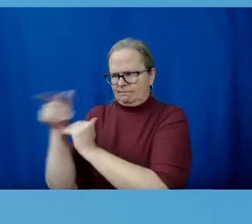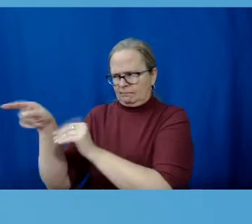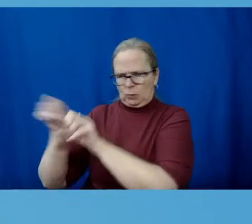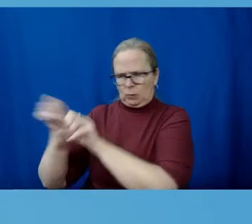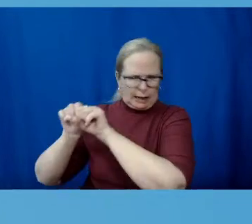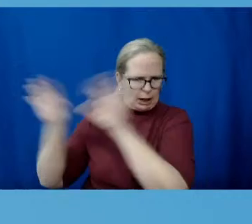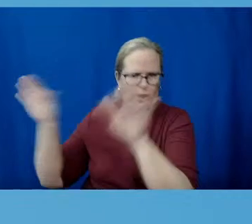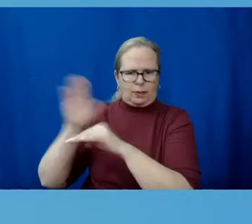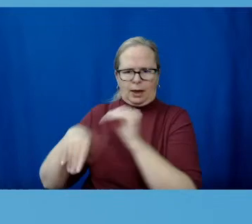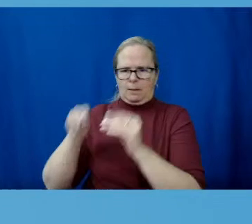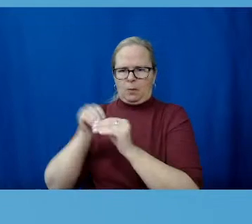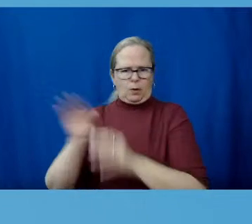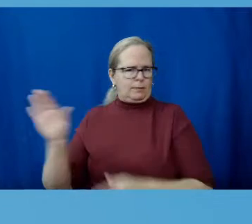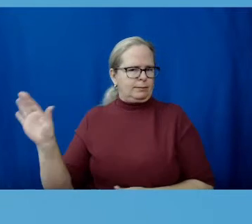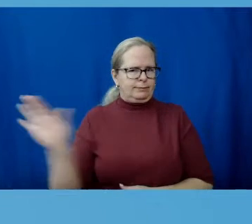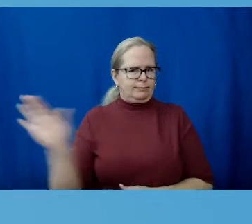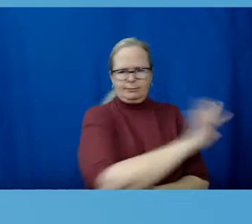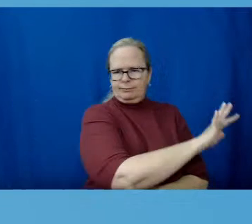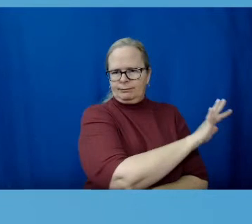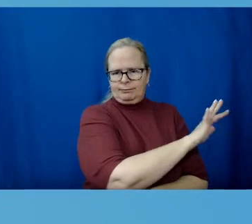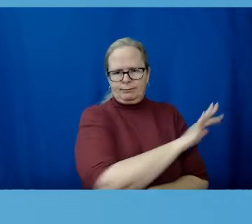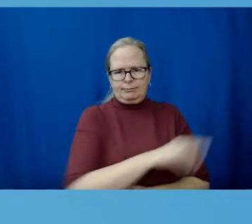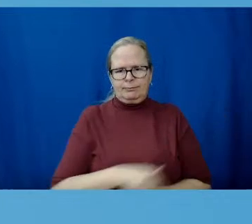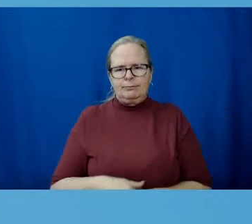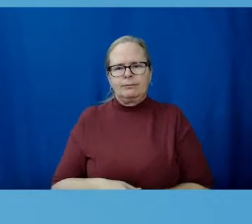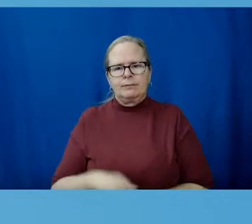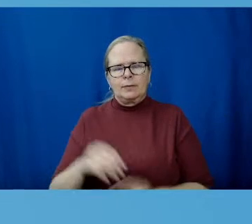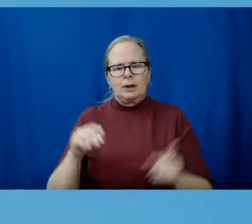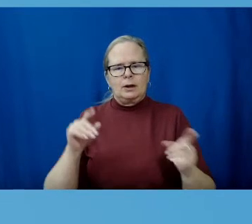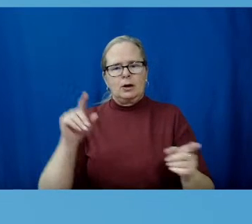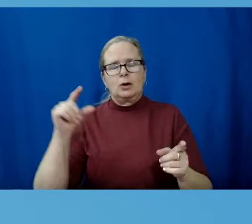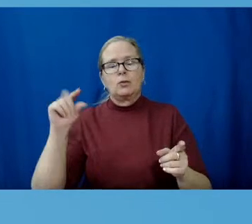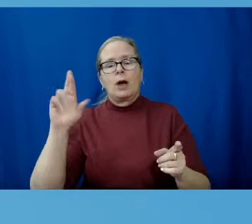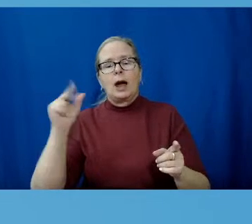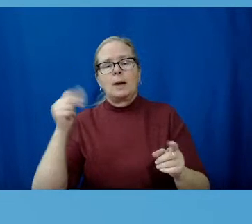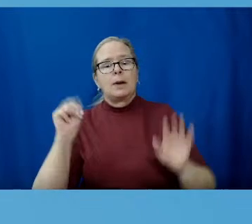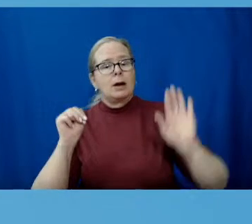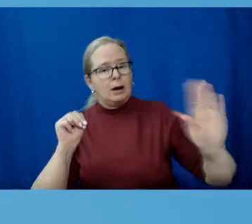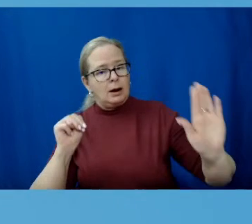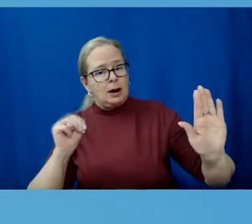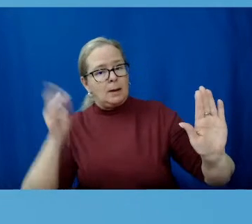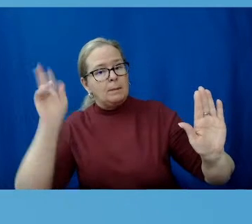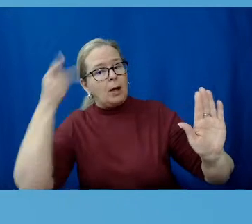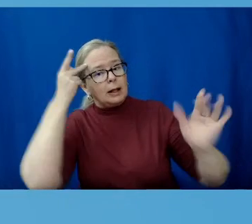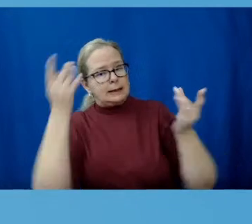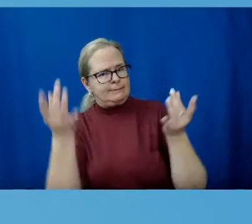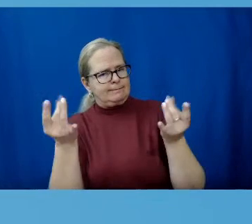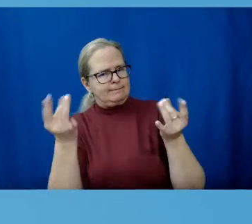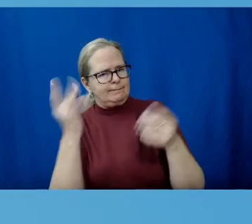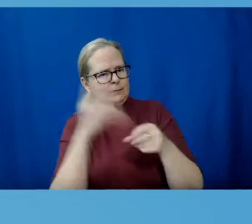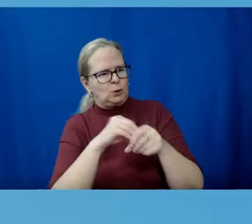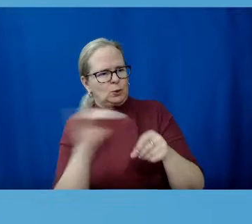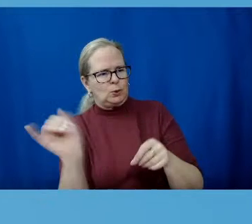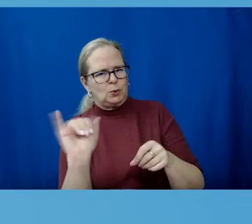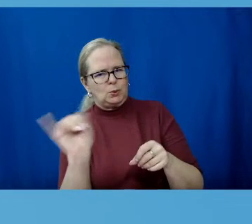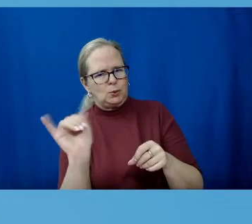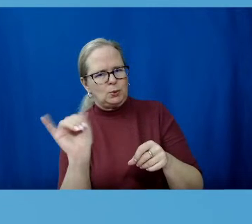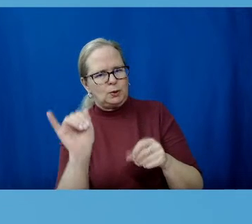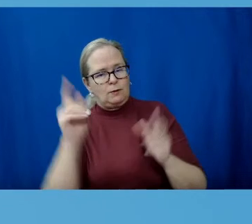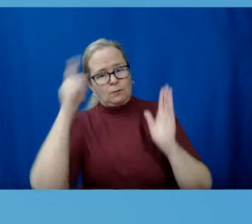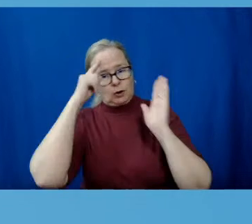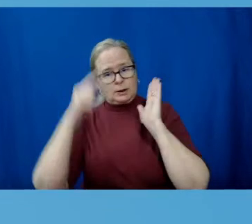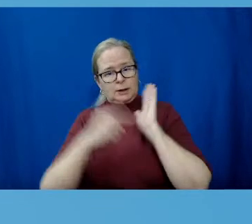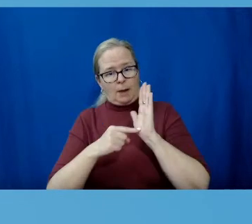plays a big part in this. We tend to, there's a discussion about, let's just follow proper public health guidelines, or at least what makes